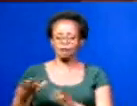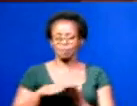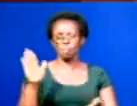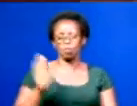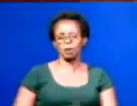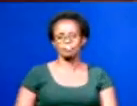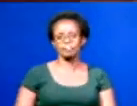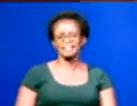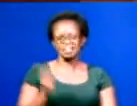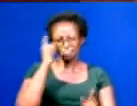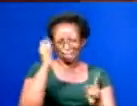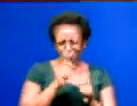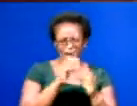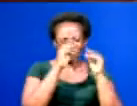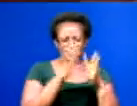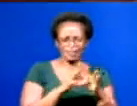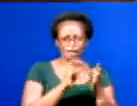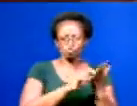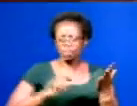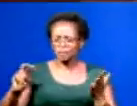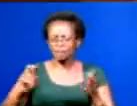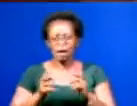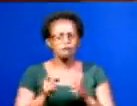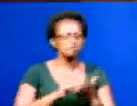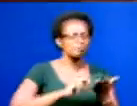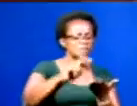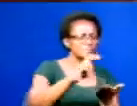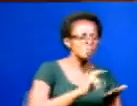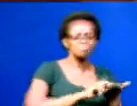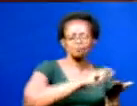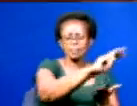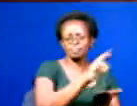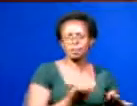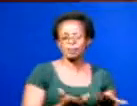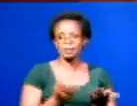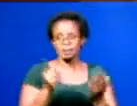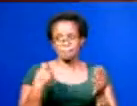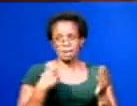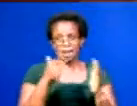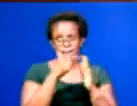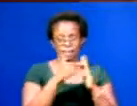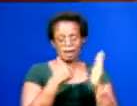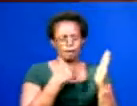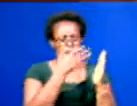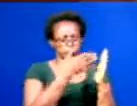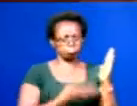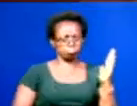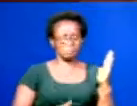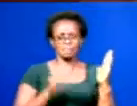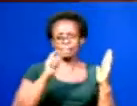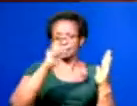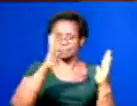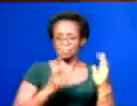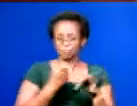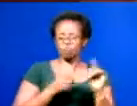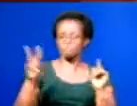relocalization, Mr. Speaker. As we talk, I'm carrying a list of number of teachers, Mr. Speaker, from Vihiga, where